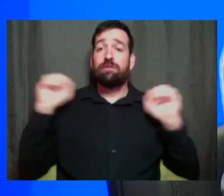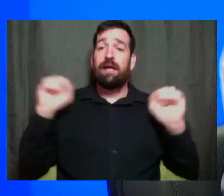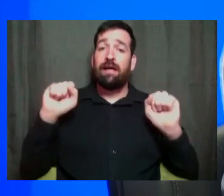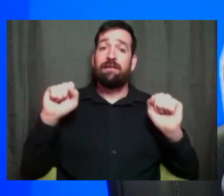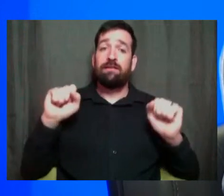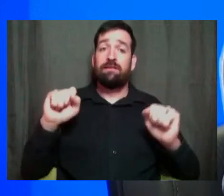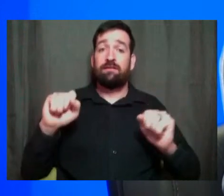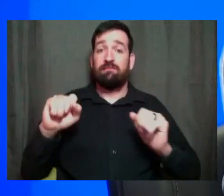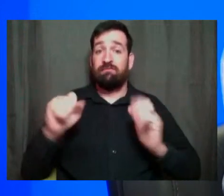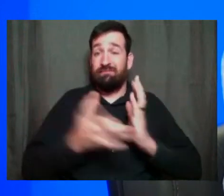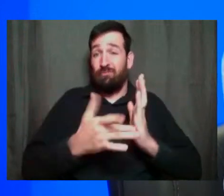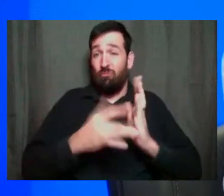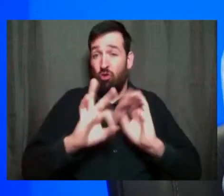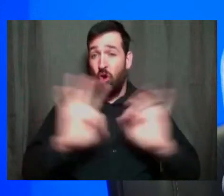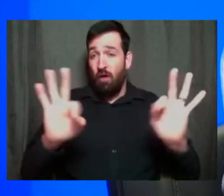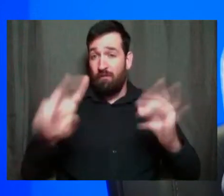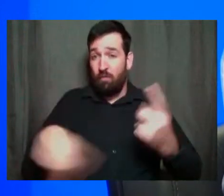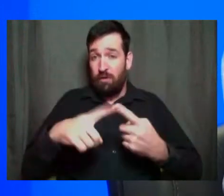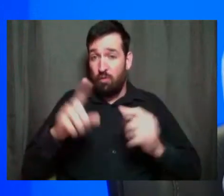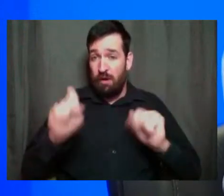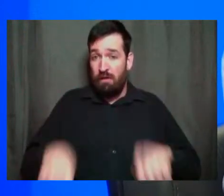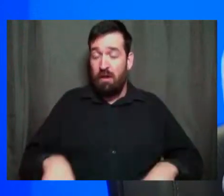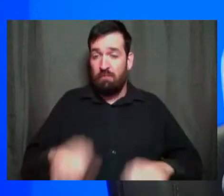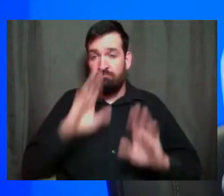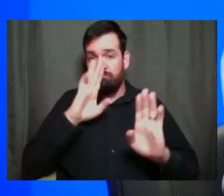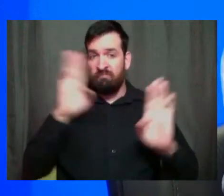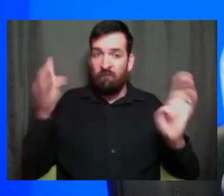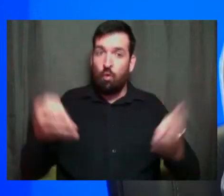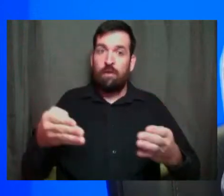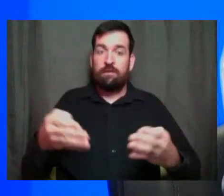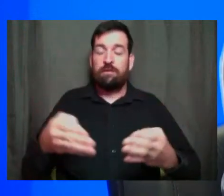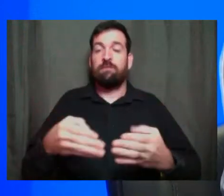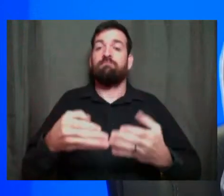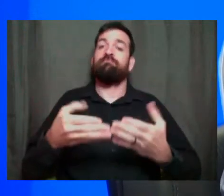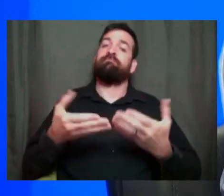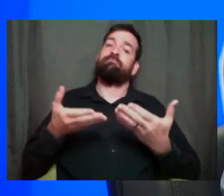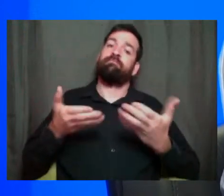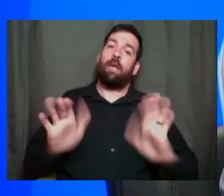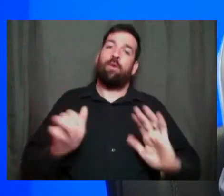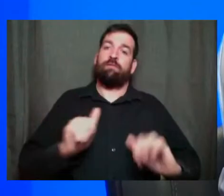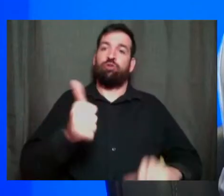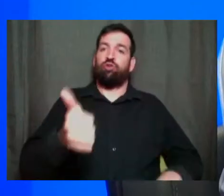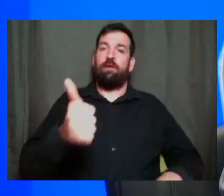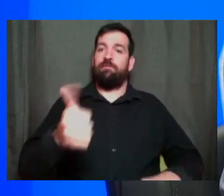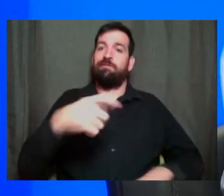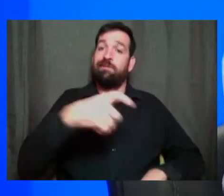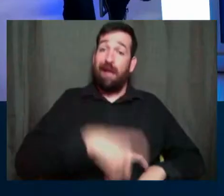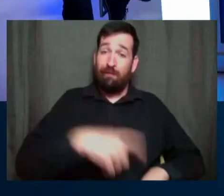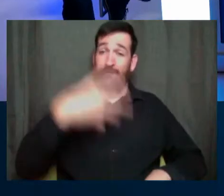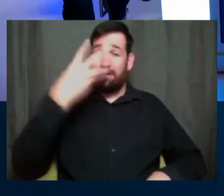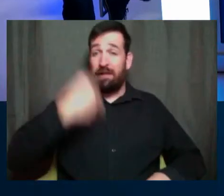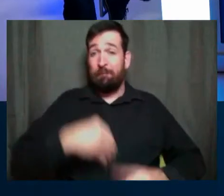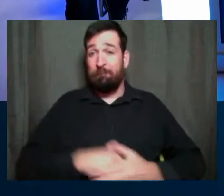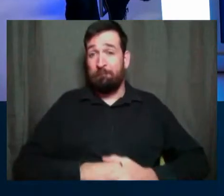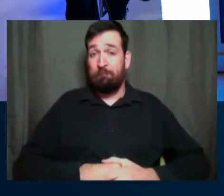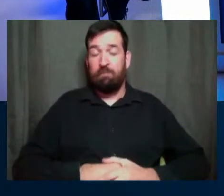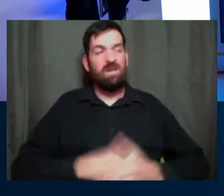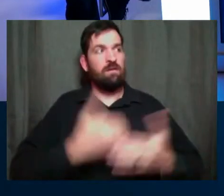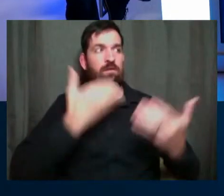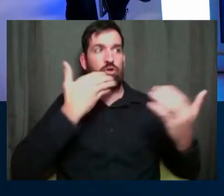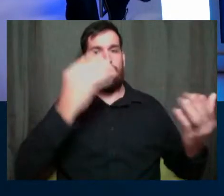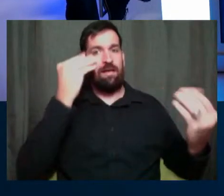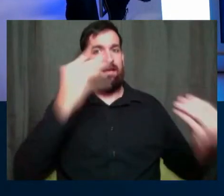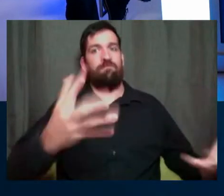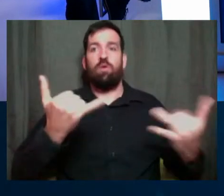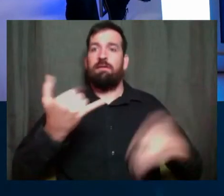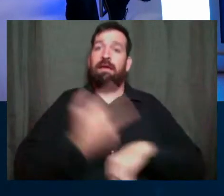you can, and focus on allowing yourself that time to get sleep, basically. Such great info today. Thanks so